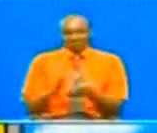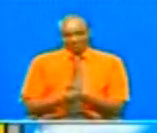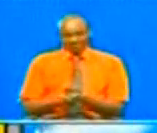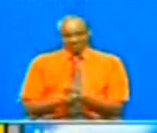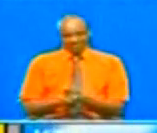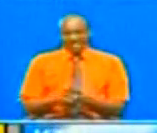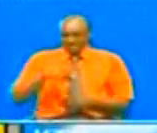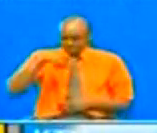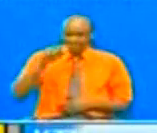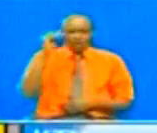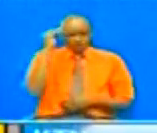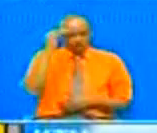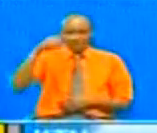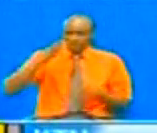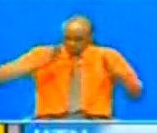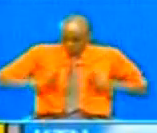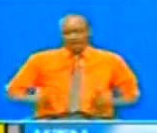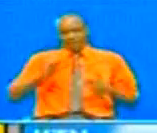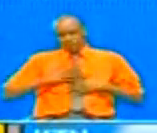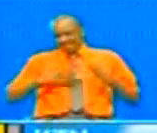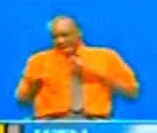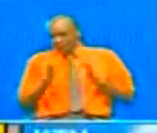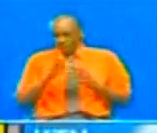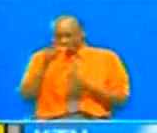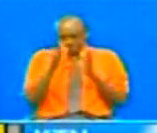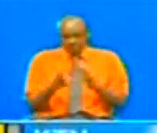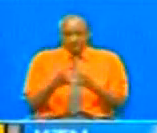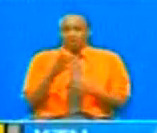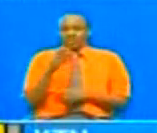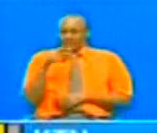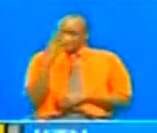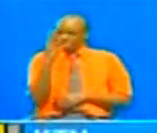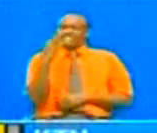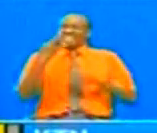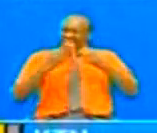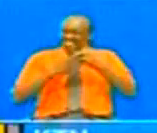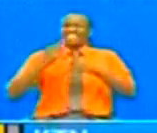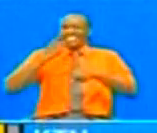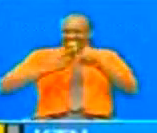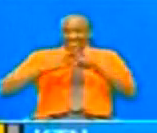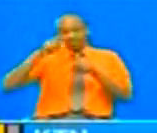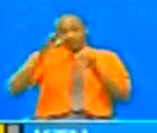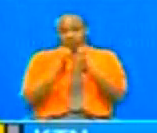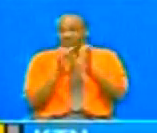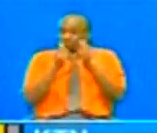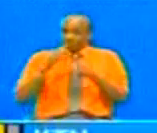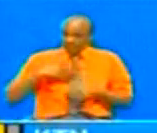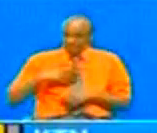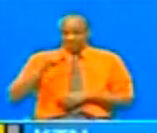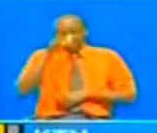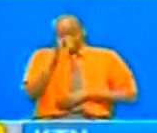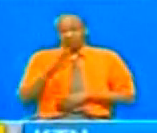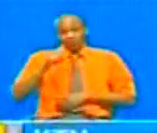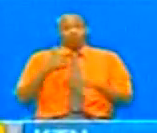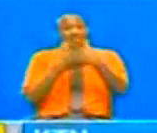Armed with knowledge on the human anatomy, but most importantly, a 48-year experience dealing with sportsmen and women, German Lutz